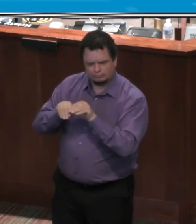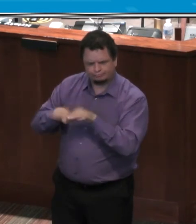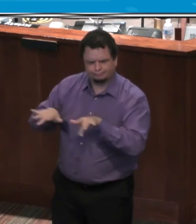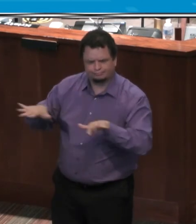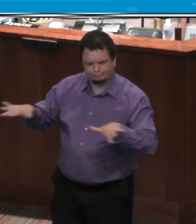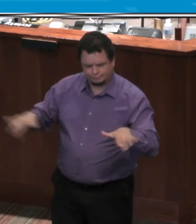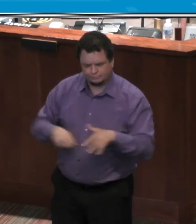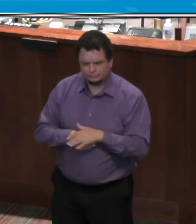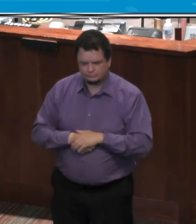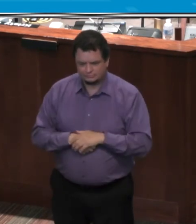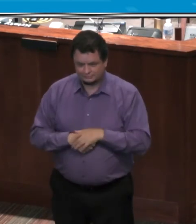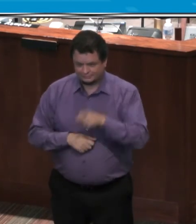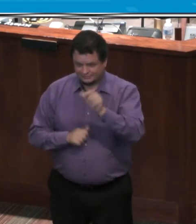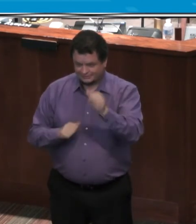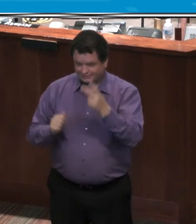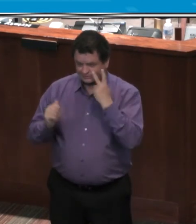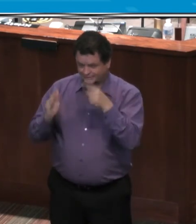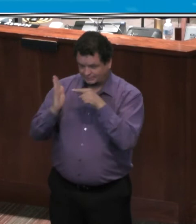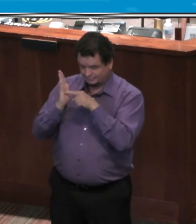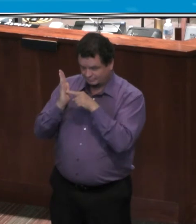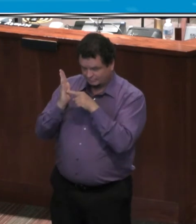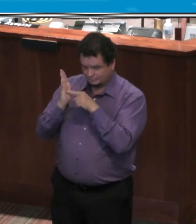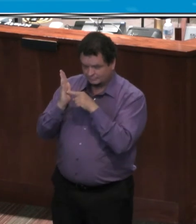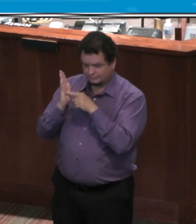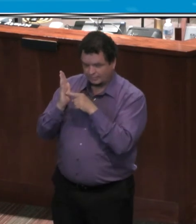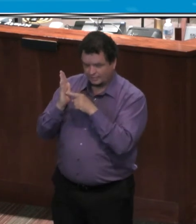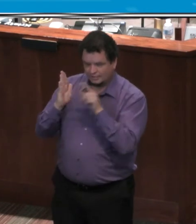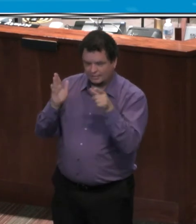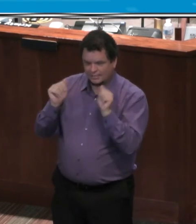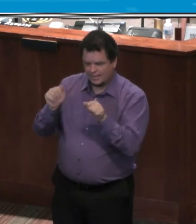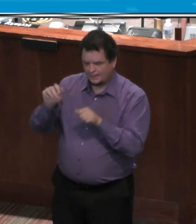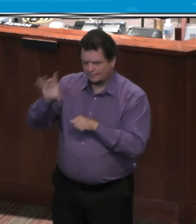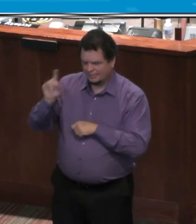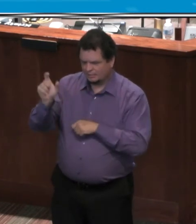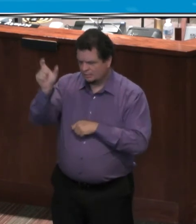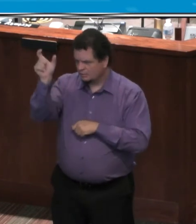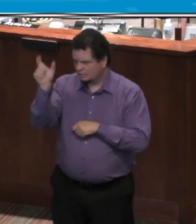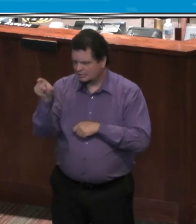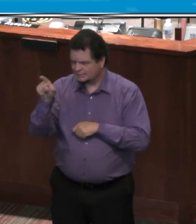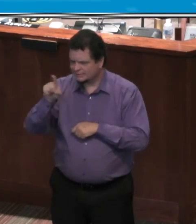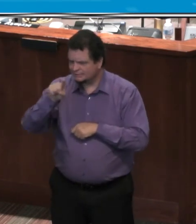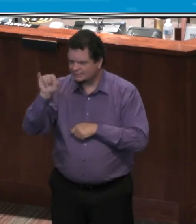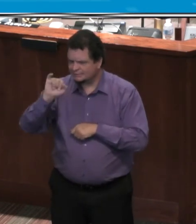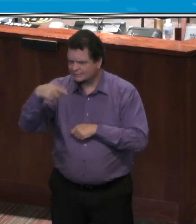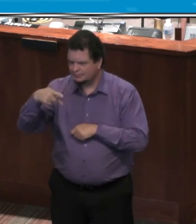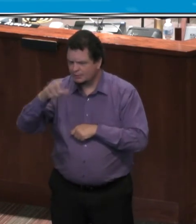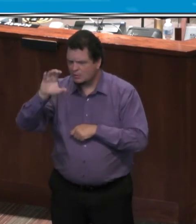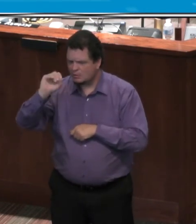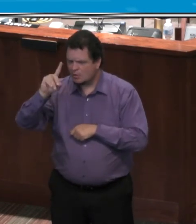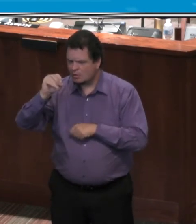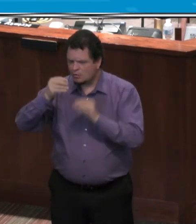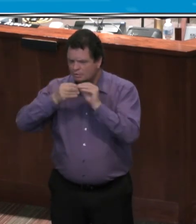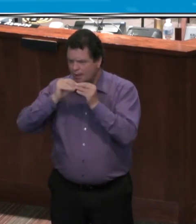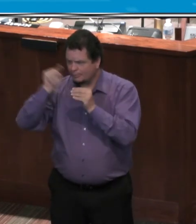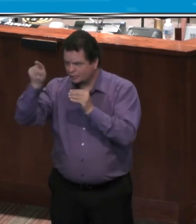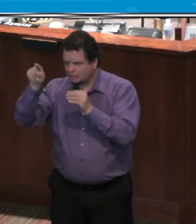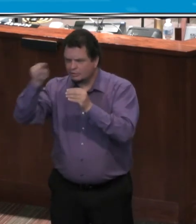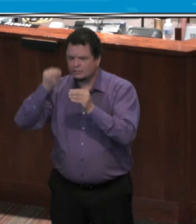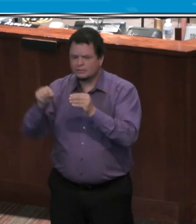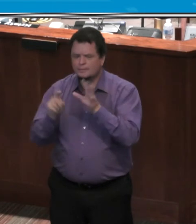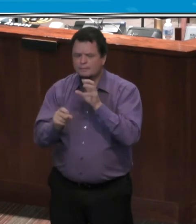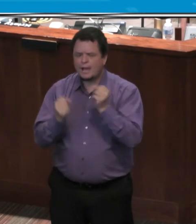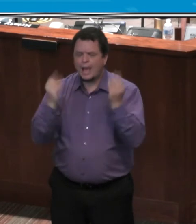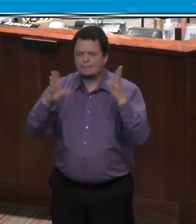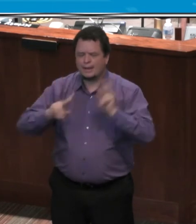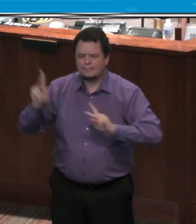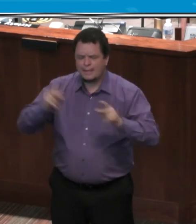weeks how we're doing, you can now look across, and again, the same features are here. You can look over a zip code and see